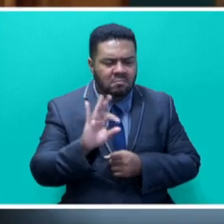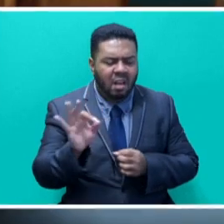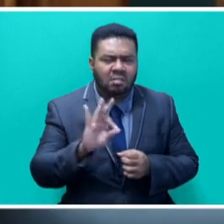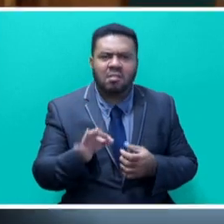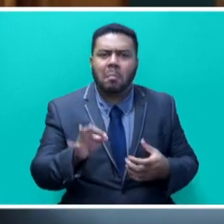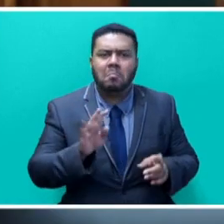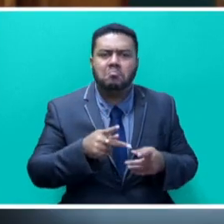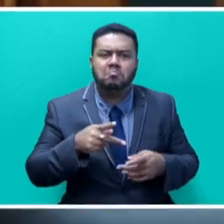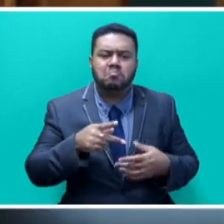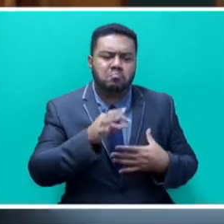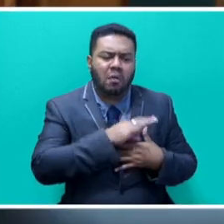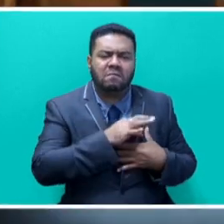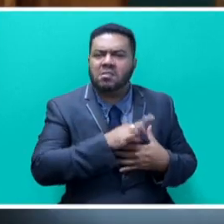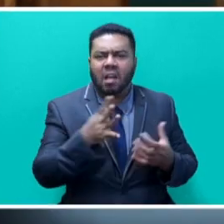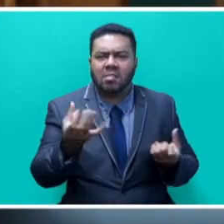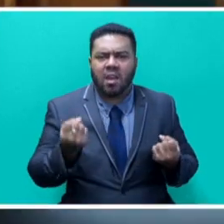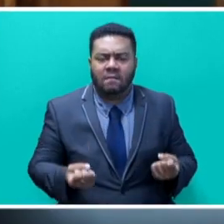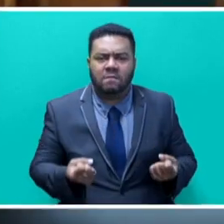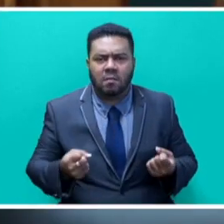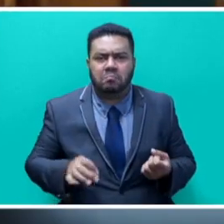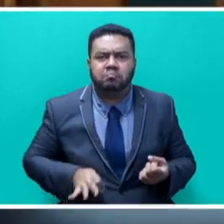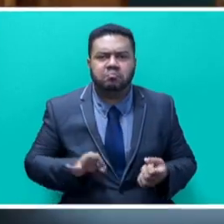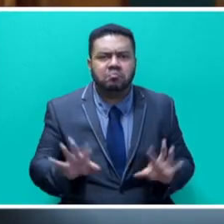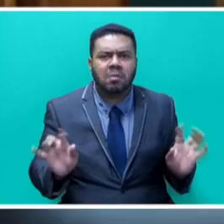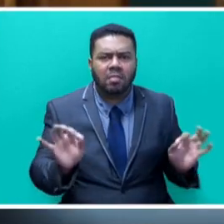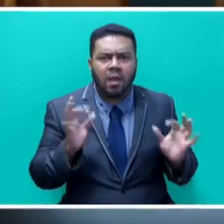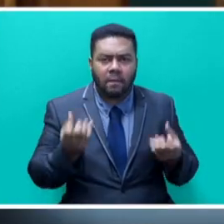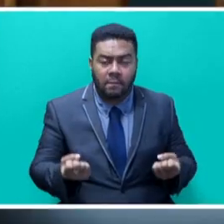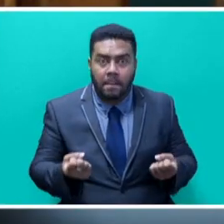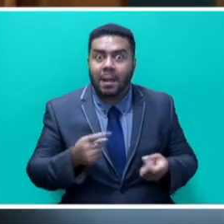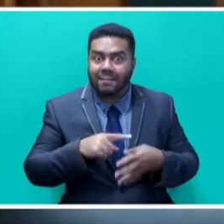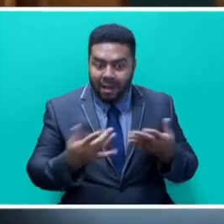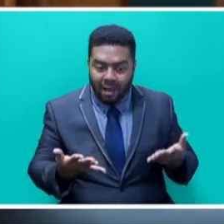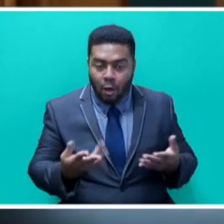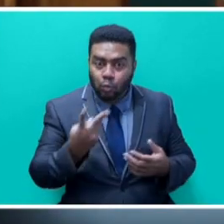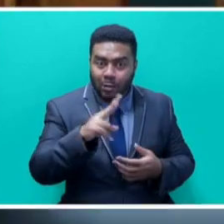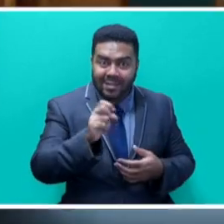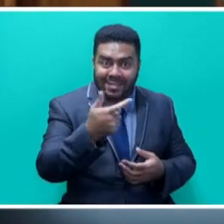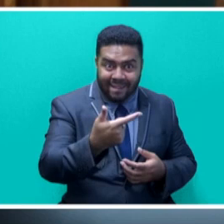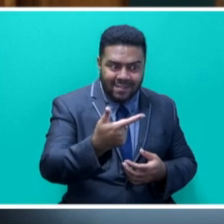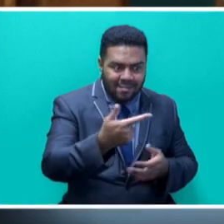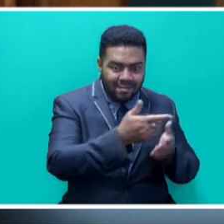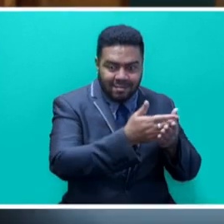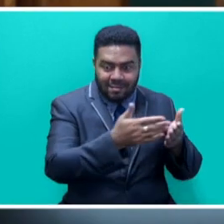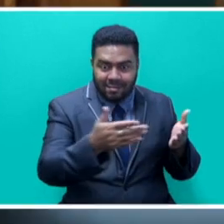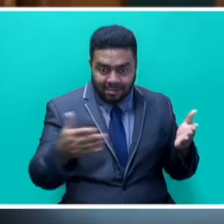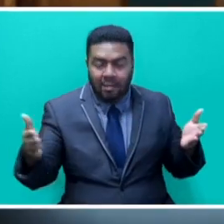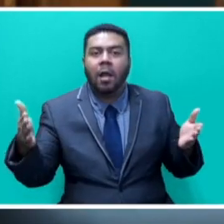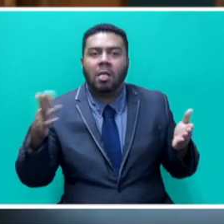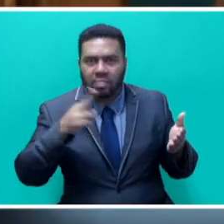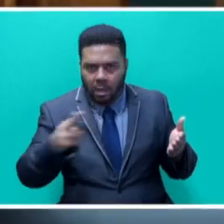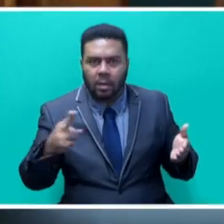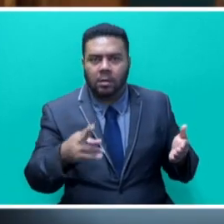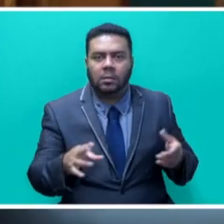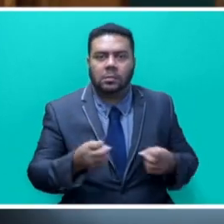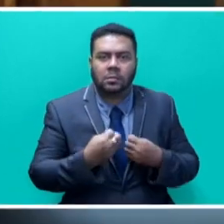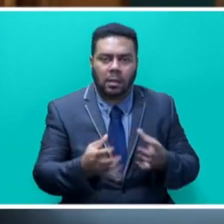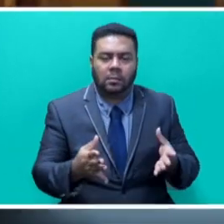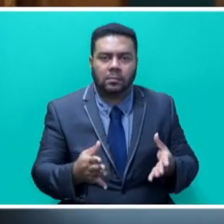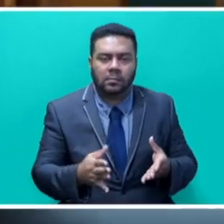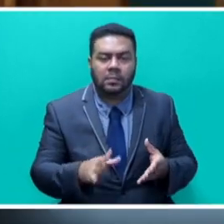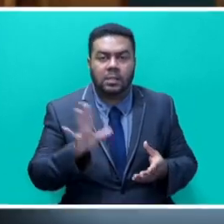profit. It had a burgeoning debt stock, and unscrupulous business people and some landowners were creaming